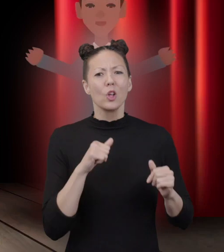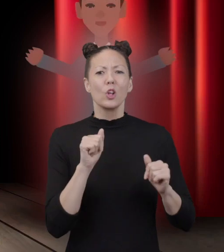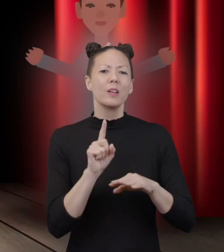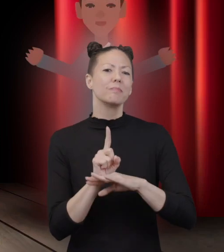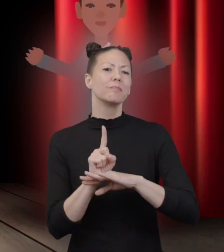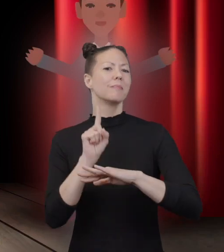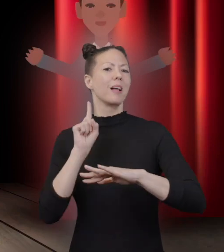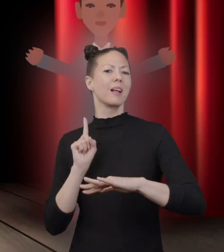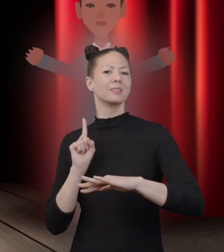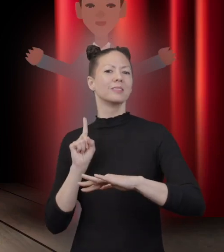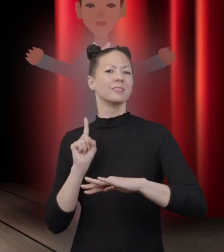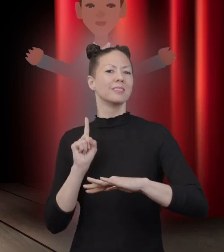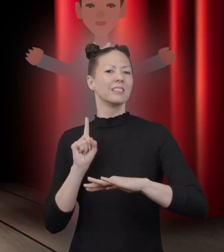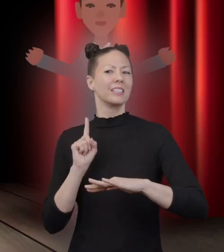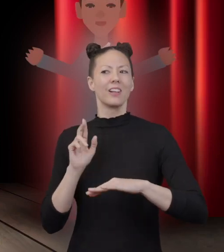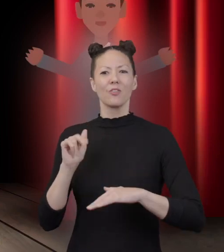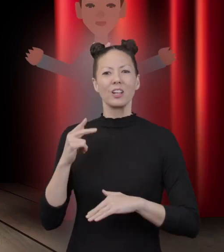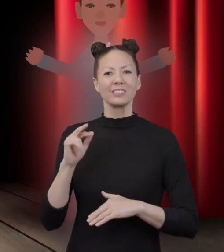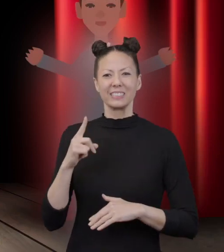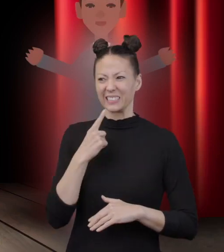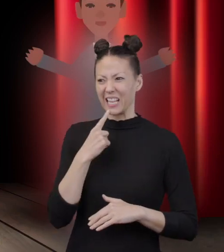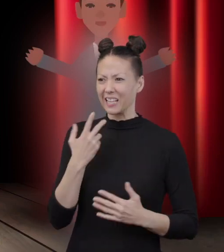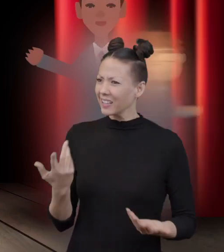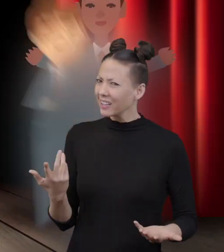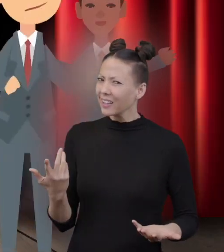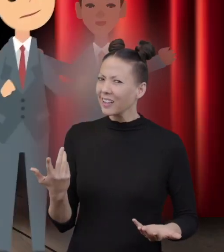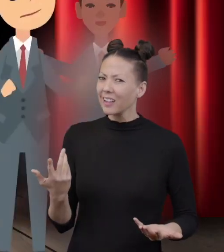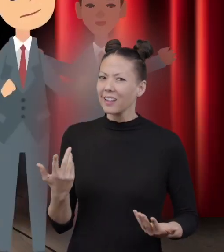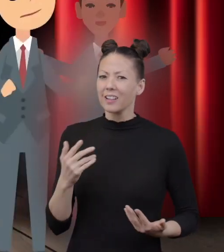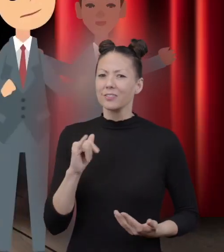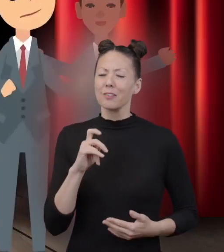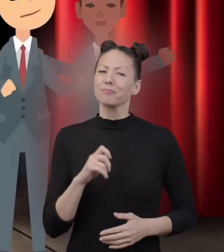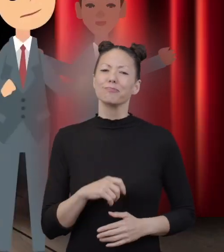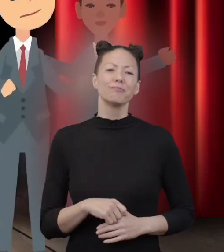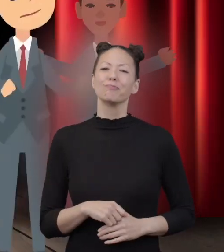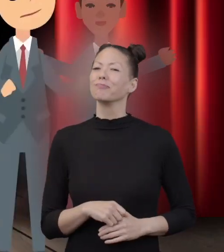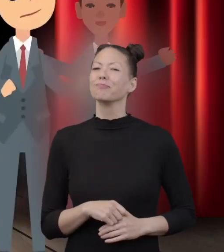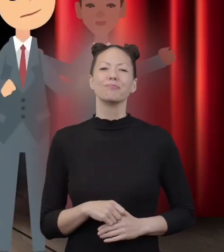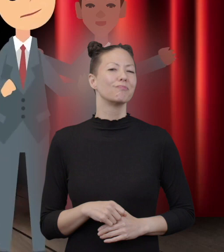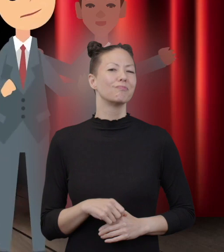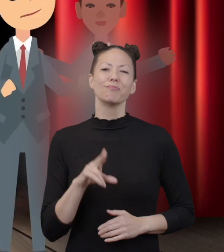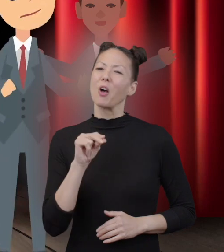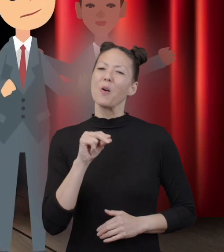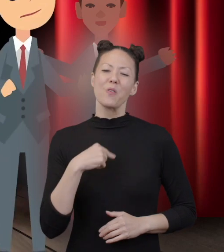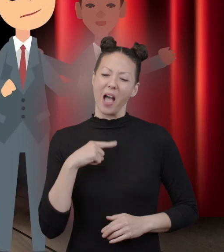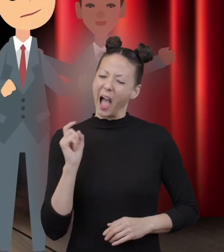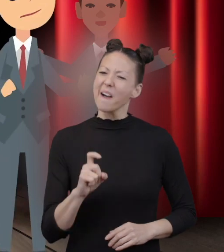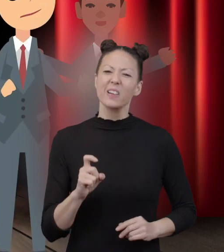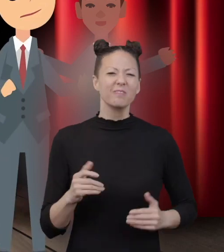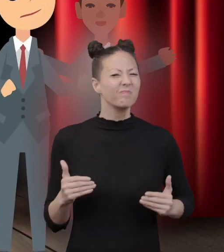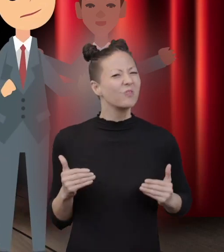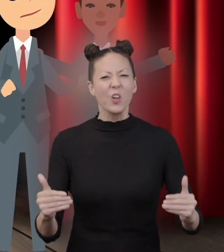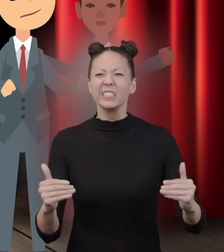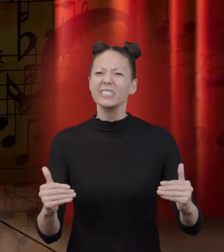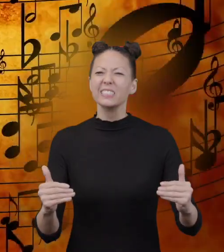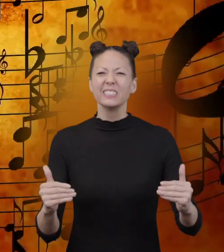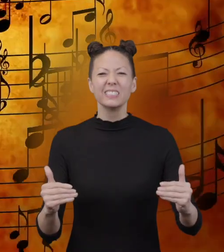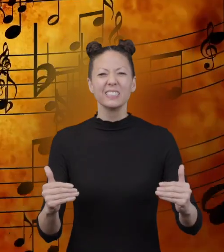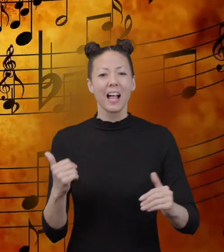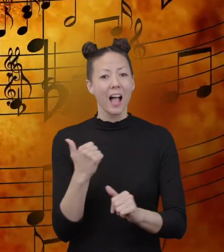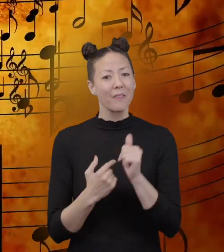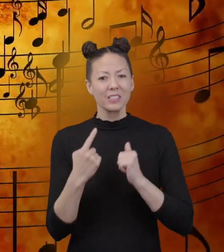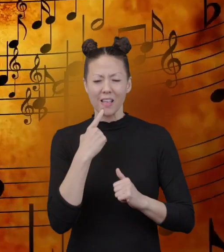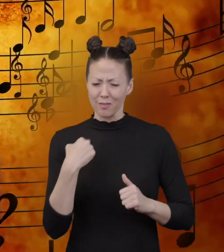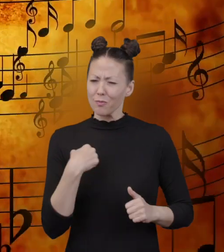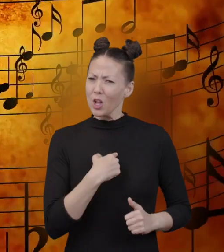out," Rashad suggested hopefully. Jake shook his head. "No, we have to do it.